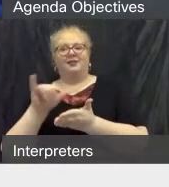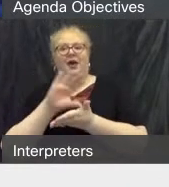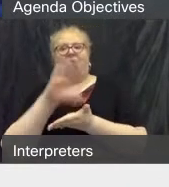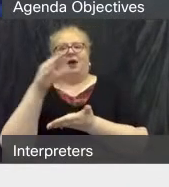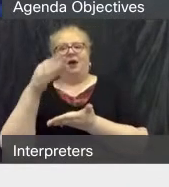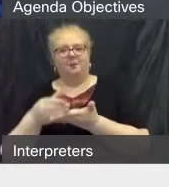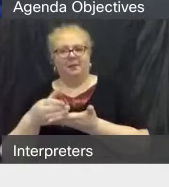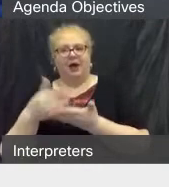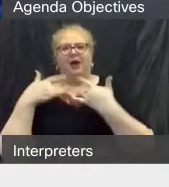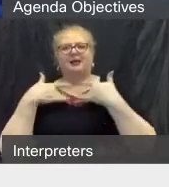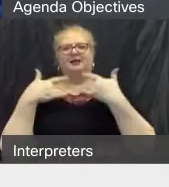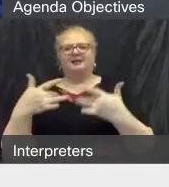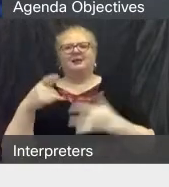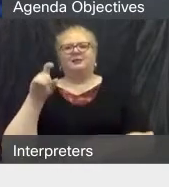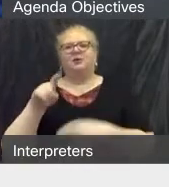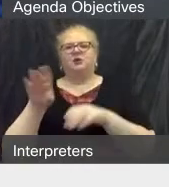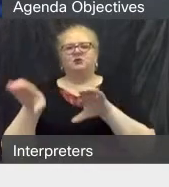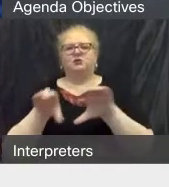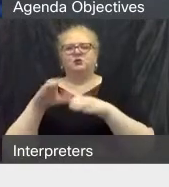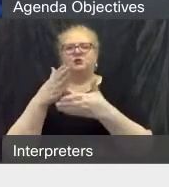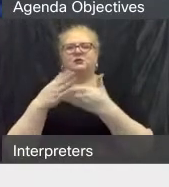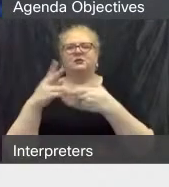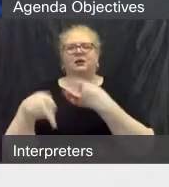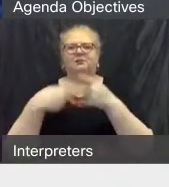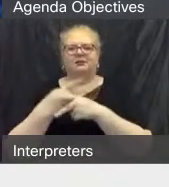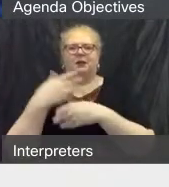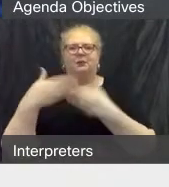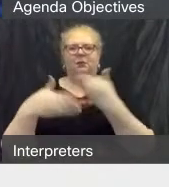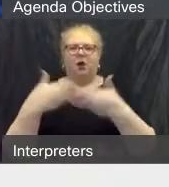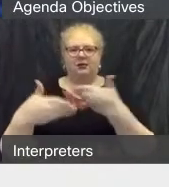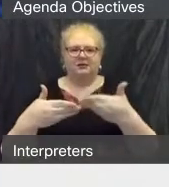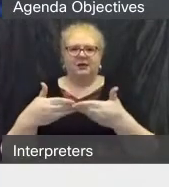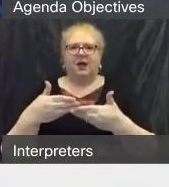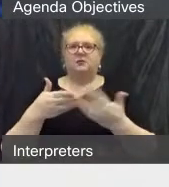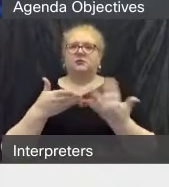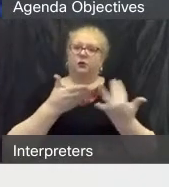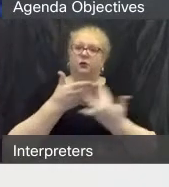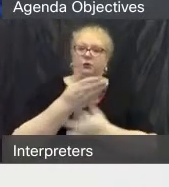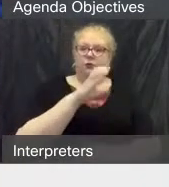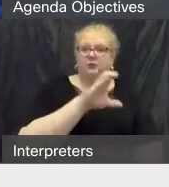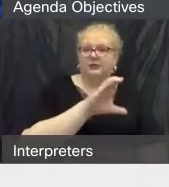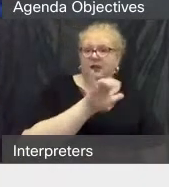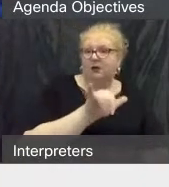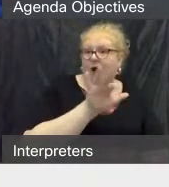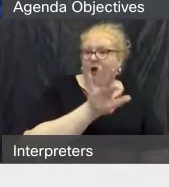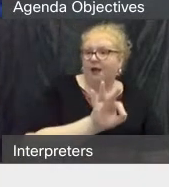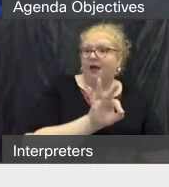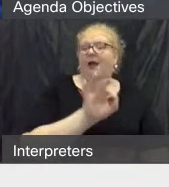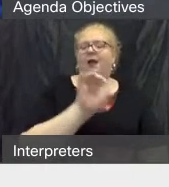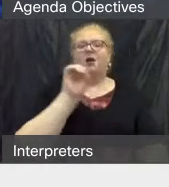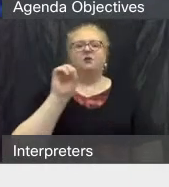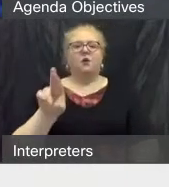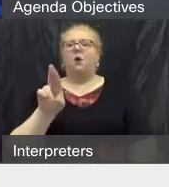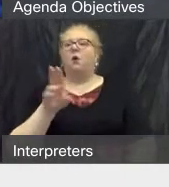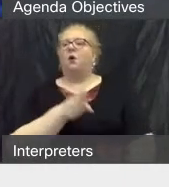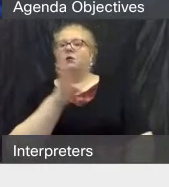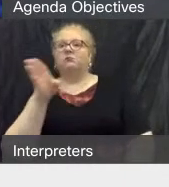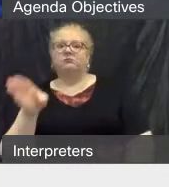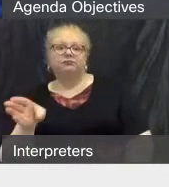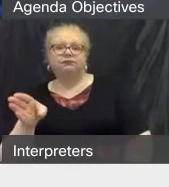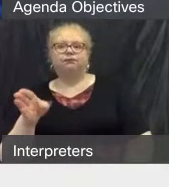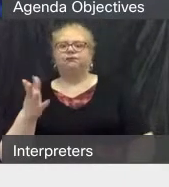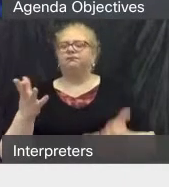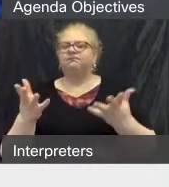we typically go through some type of process, and whether it's the CYF or and so that's what